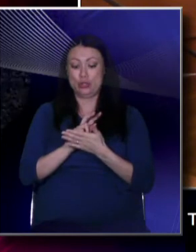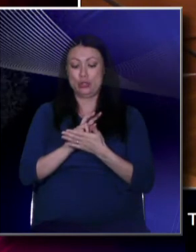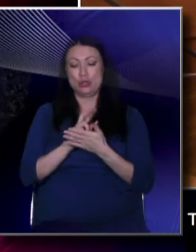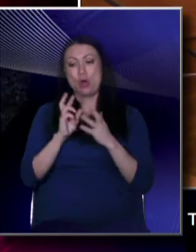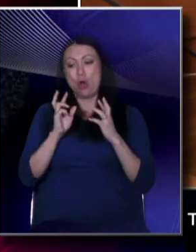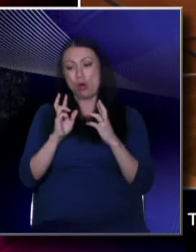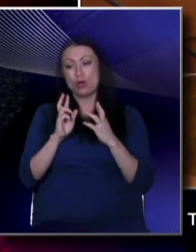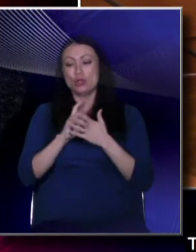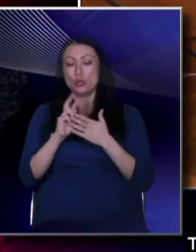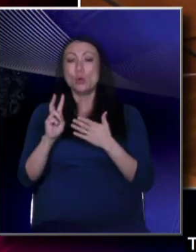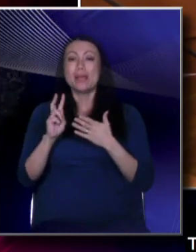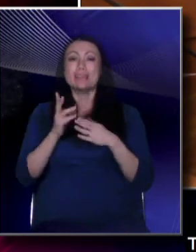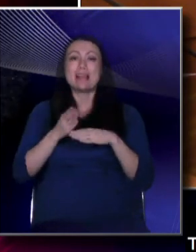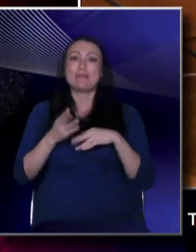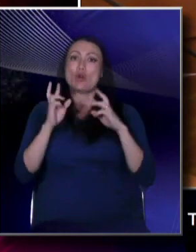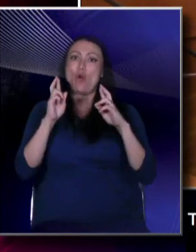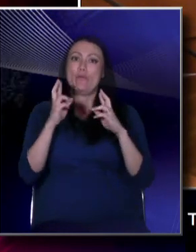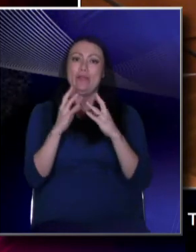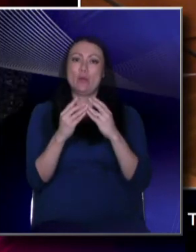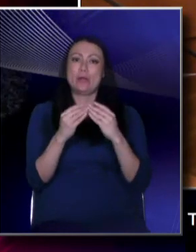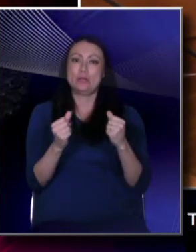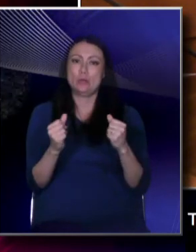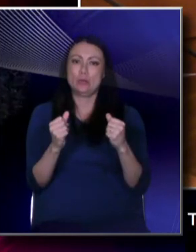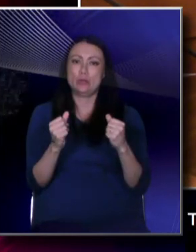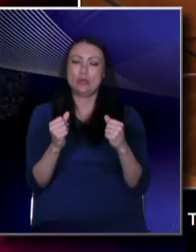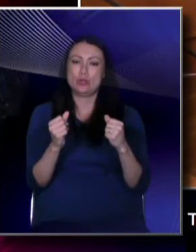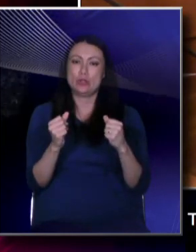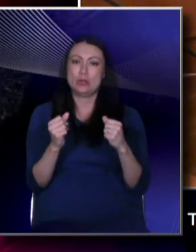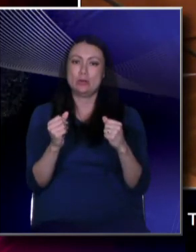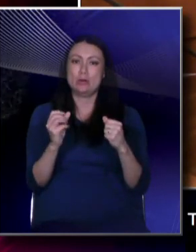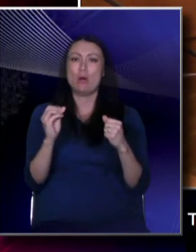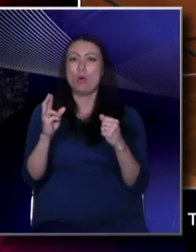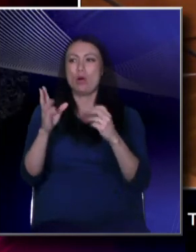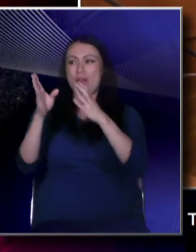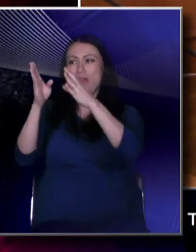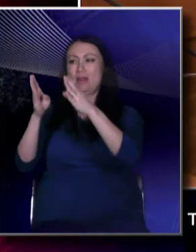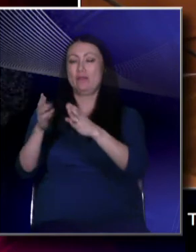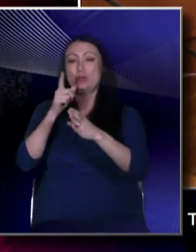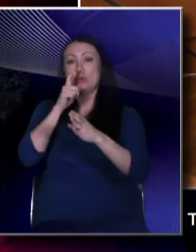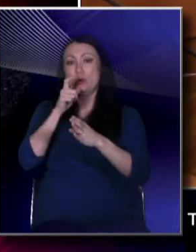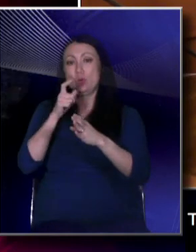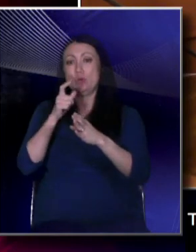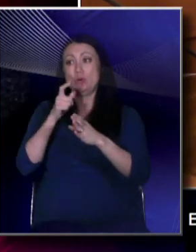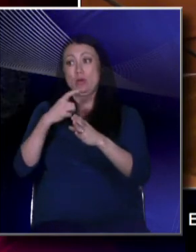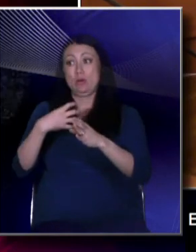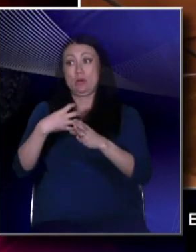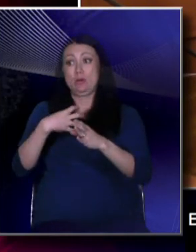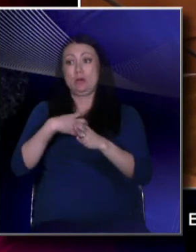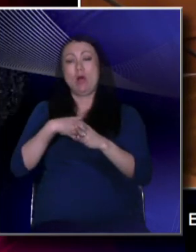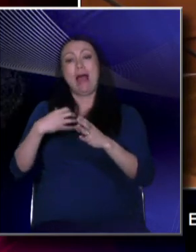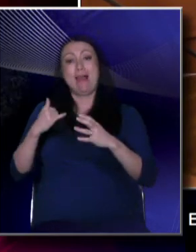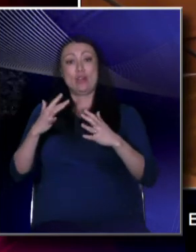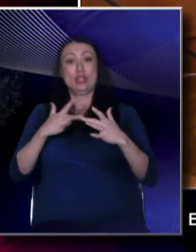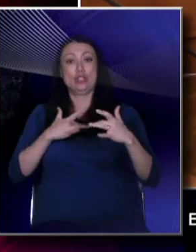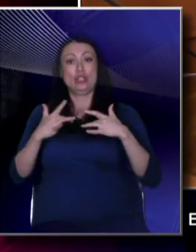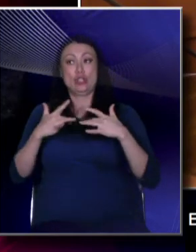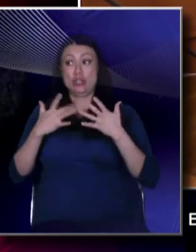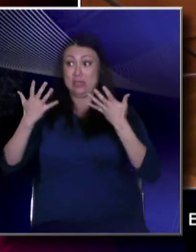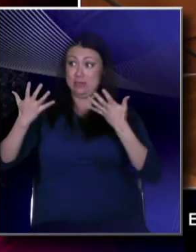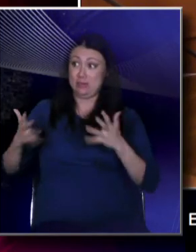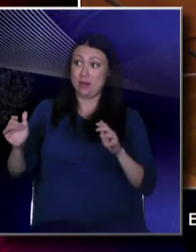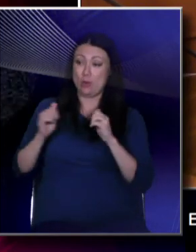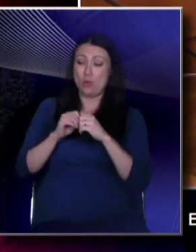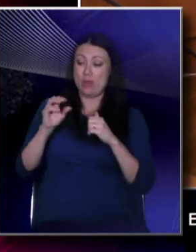the resolution with me or the individual who's expressed the concern is done working with the Ombudsman